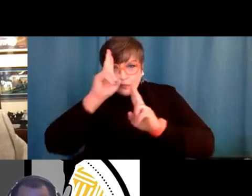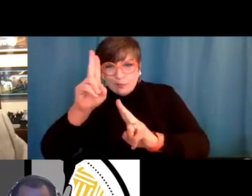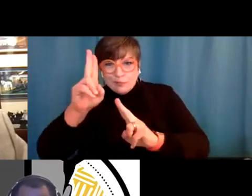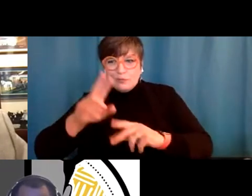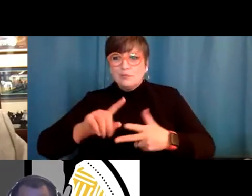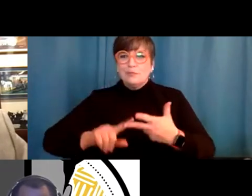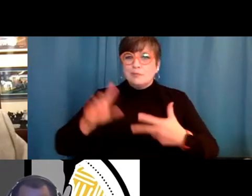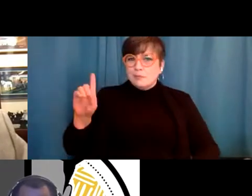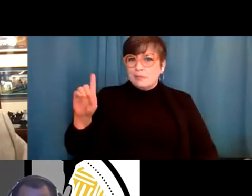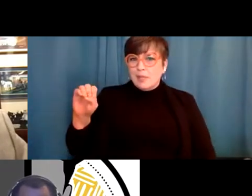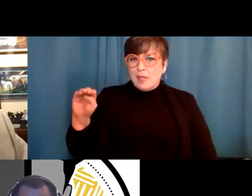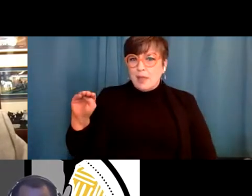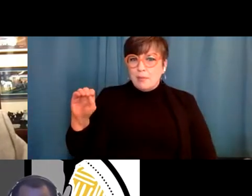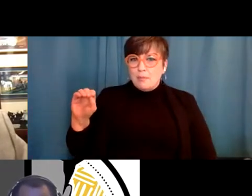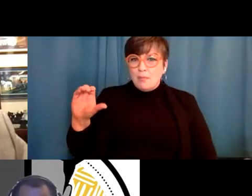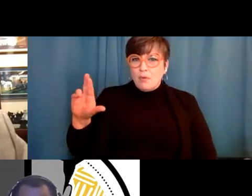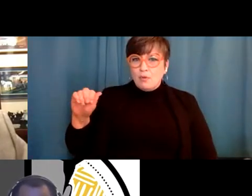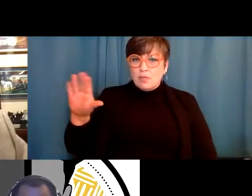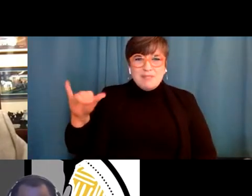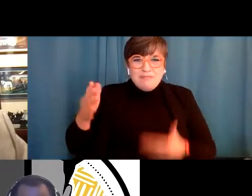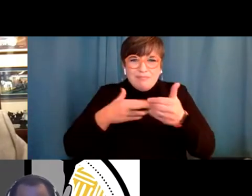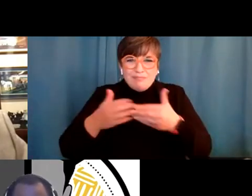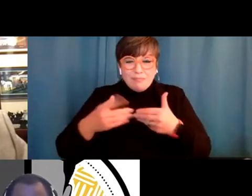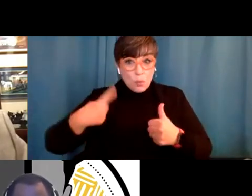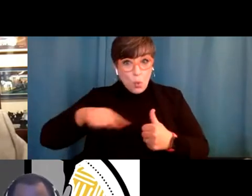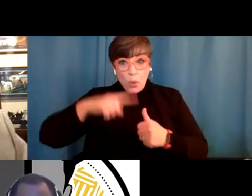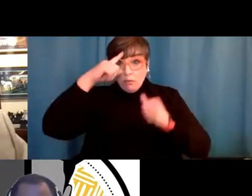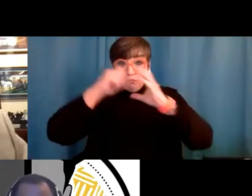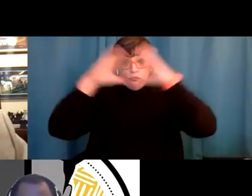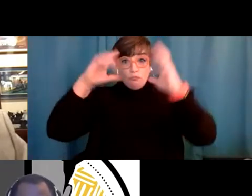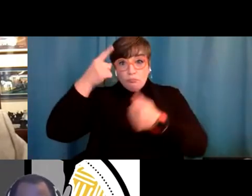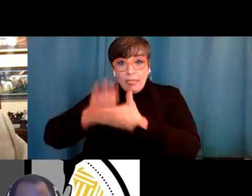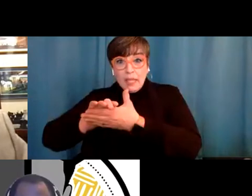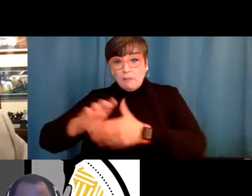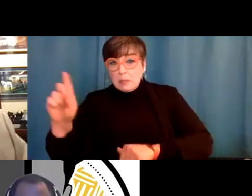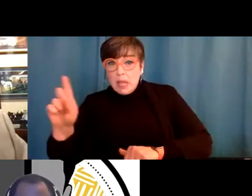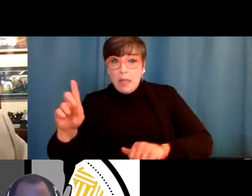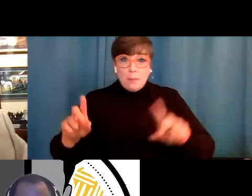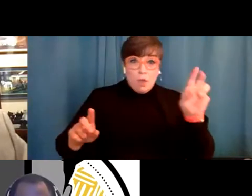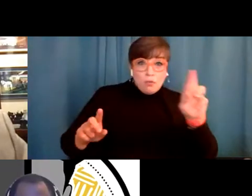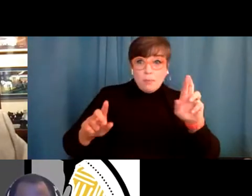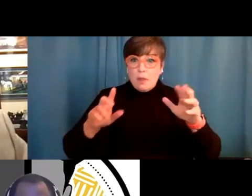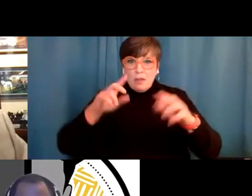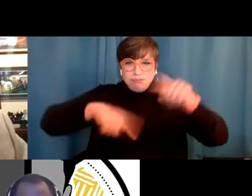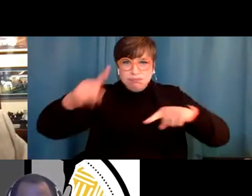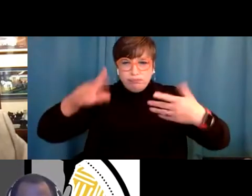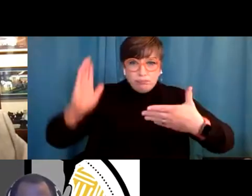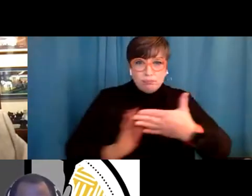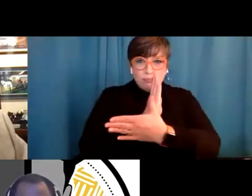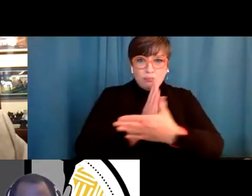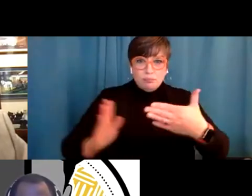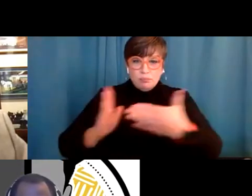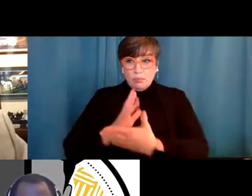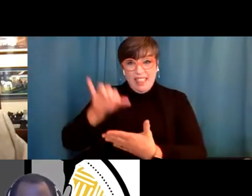views or politics. We have to work together. And as we move forward from this sad chapter, learn